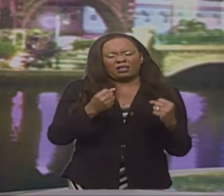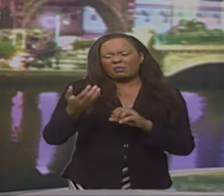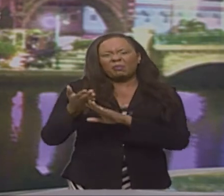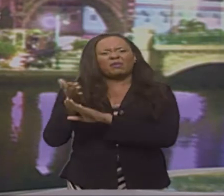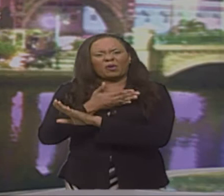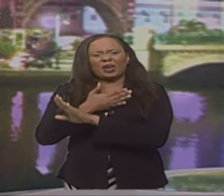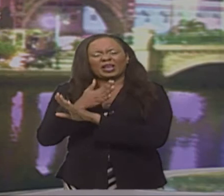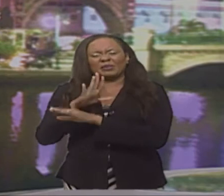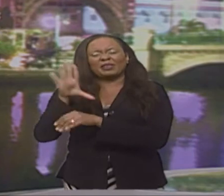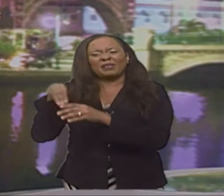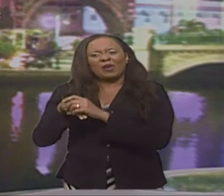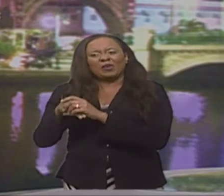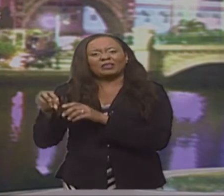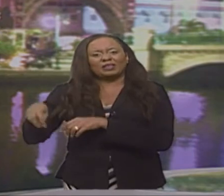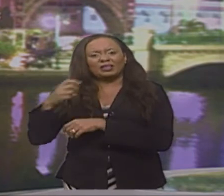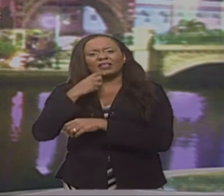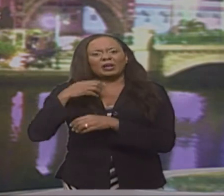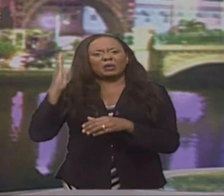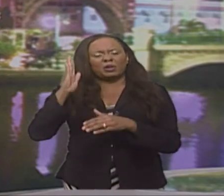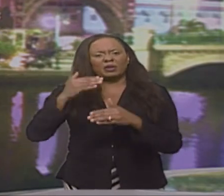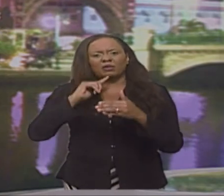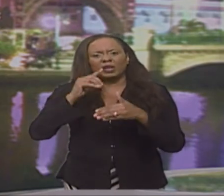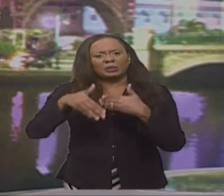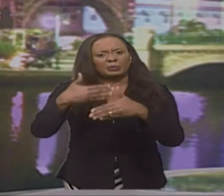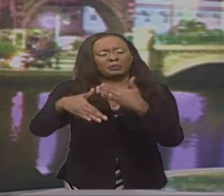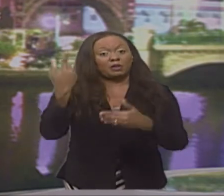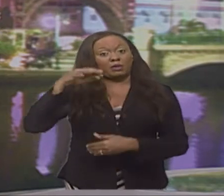the move as a progressive step that will reap benefits.